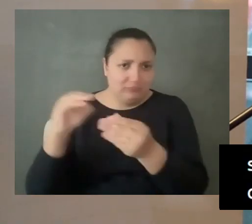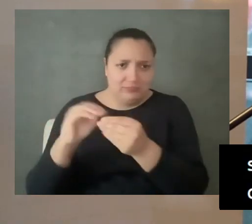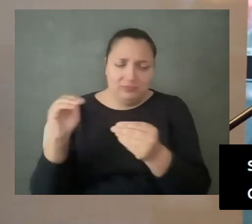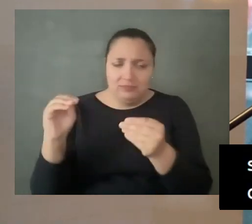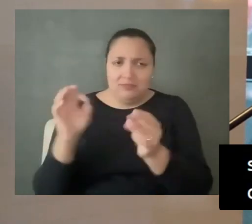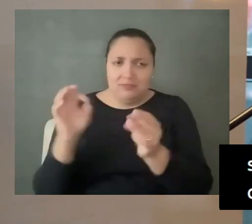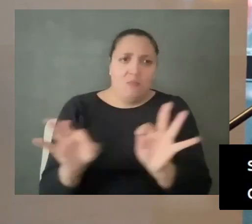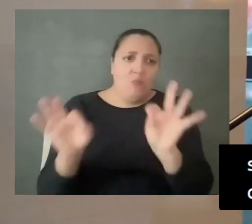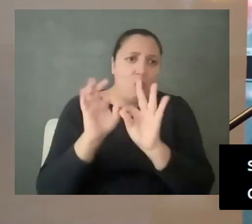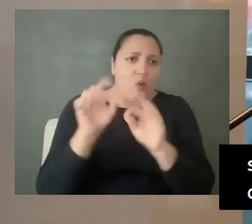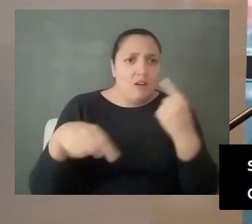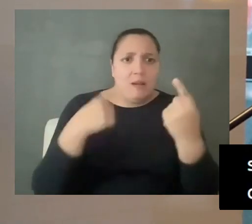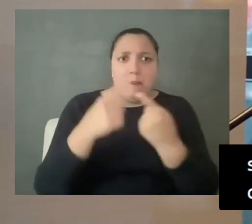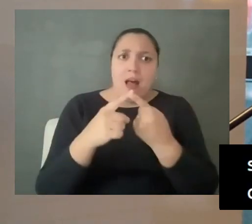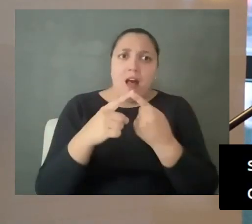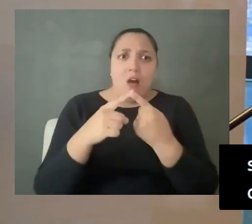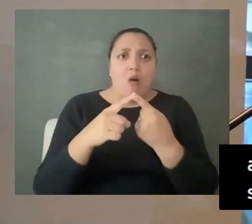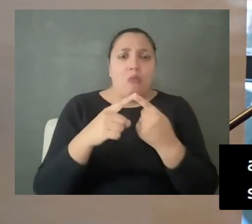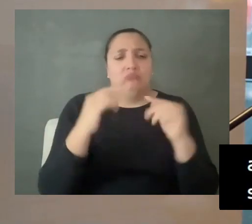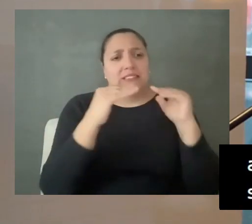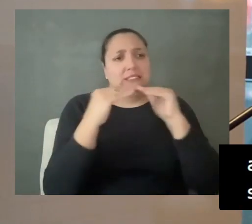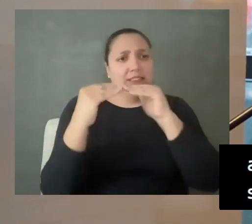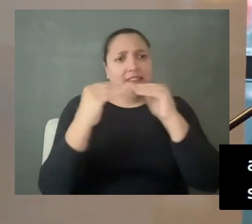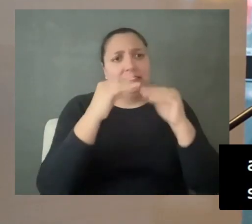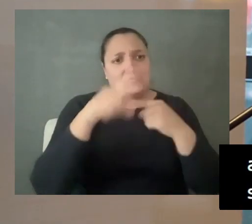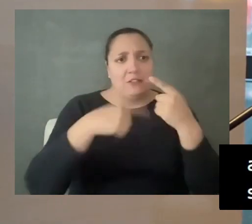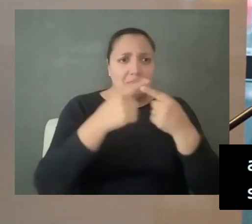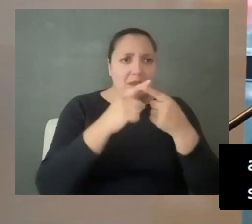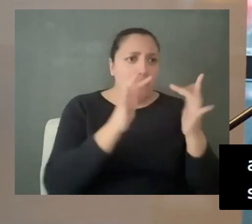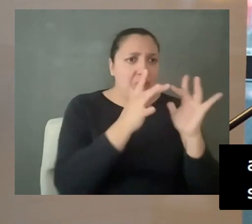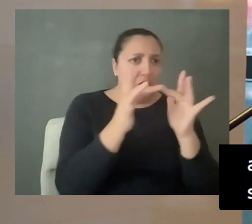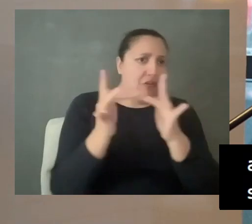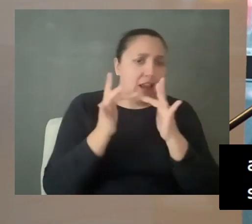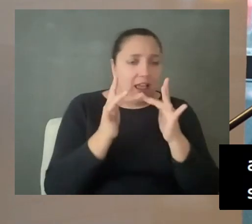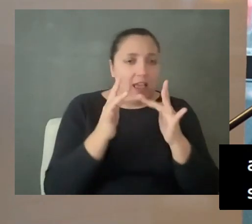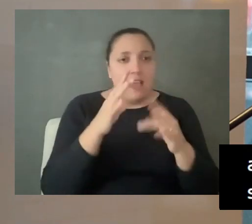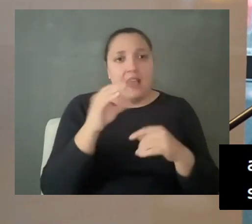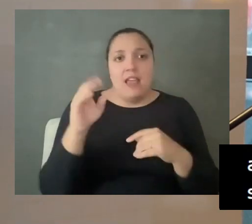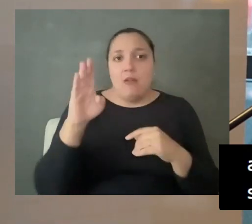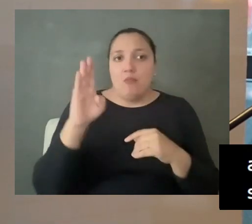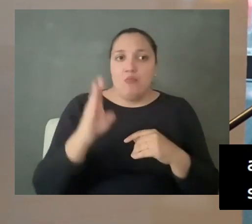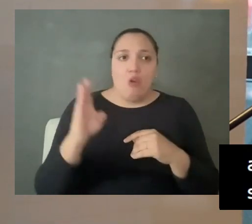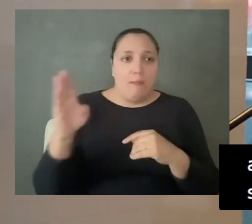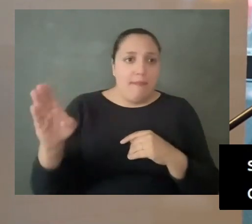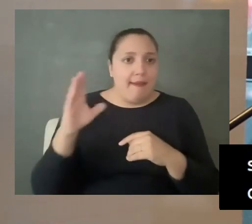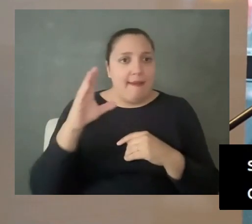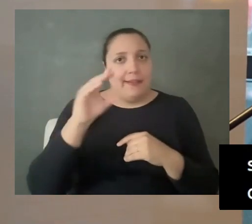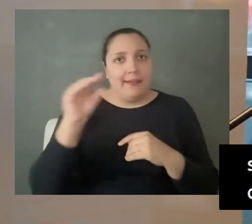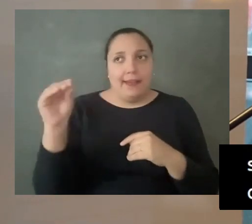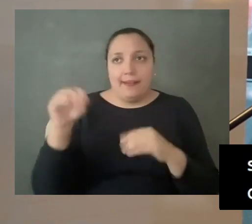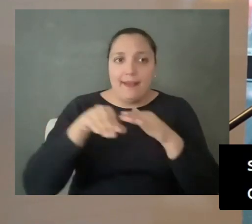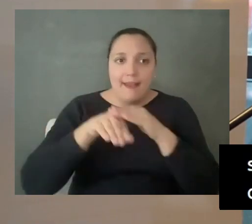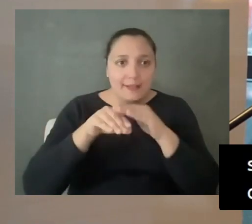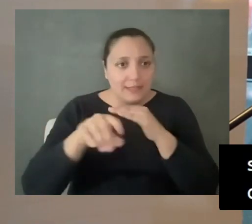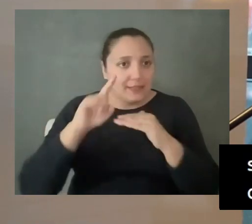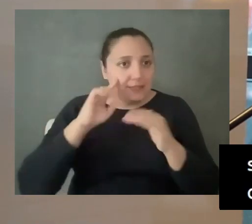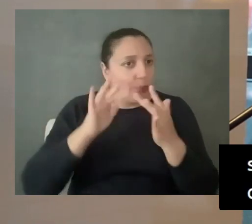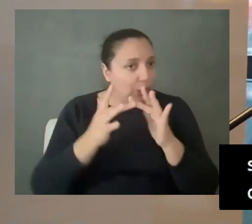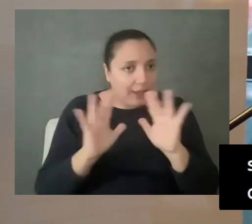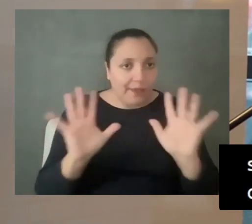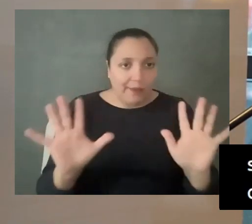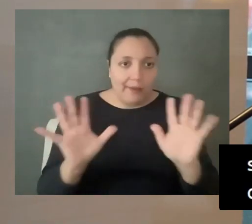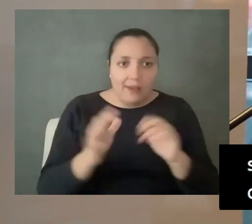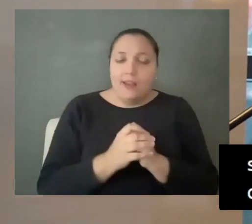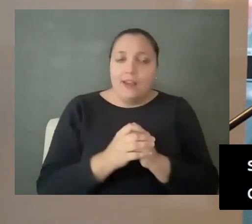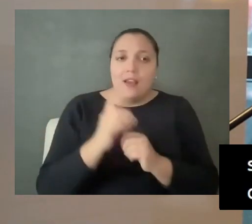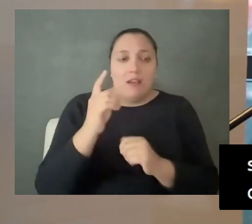digital equity and about how we, in fact, deal with the issue of broadband and access to it. Let me thank Senator